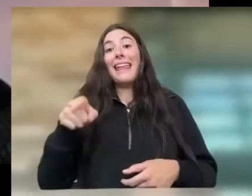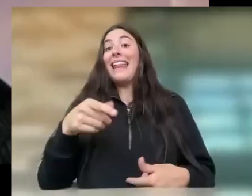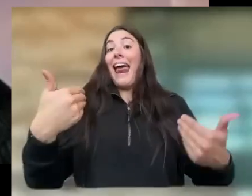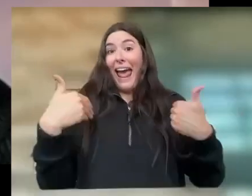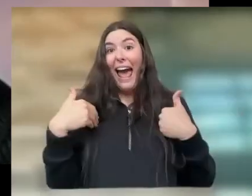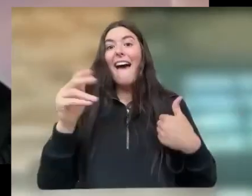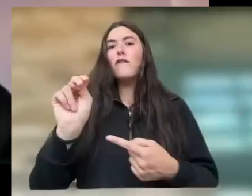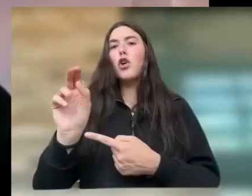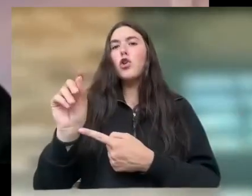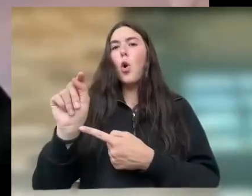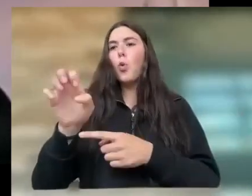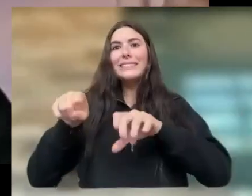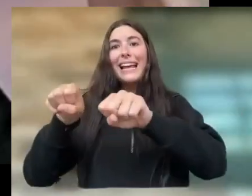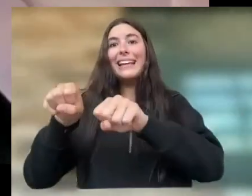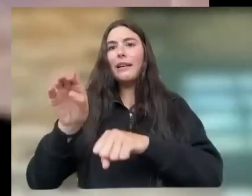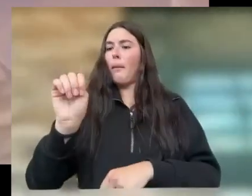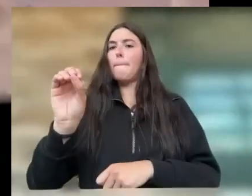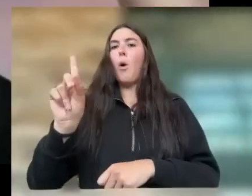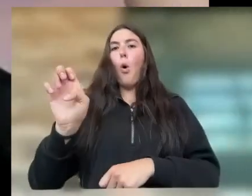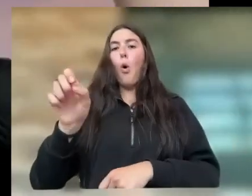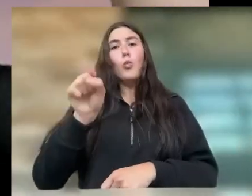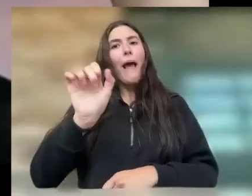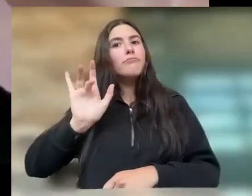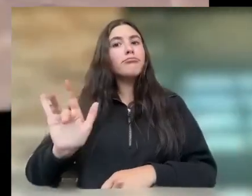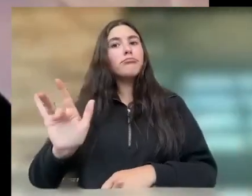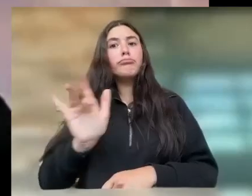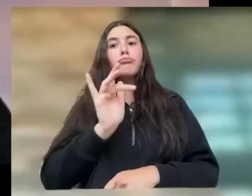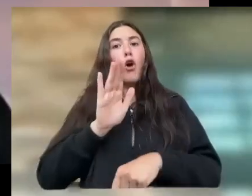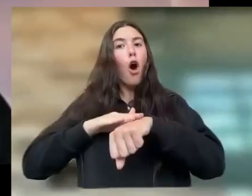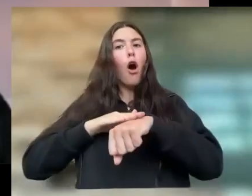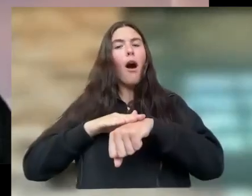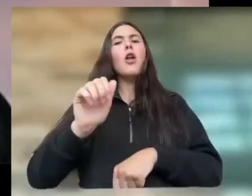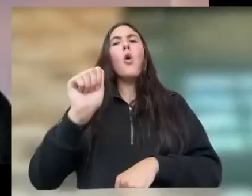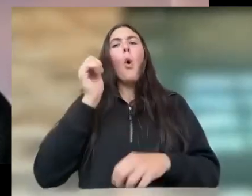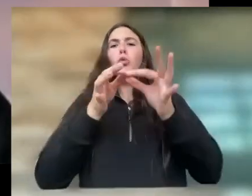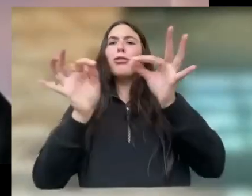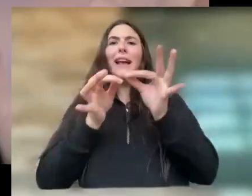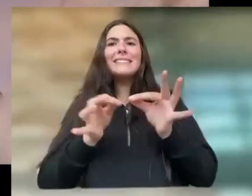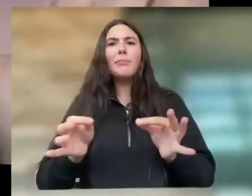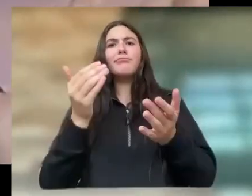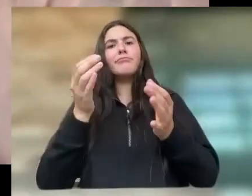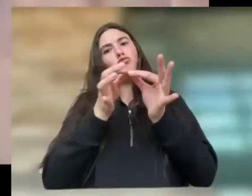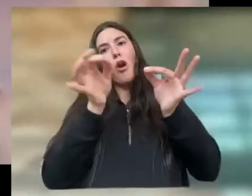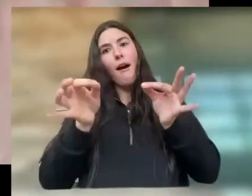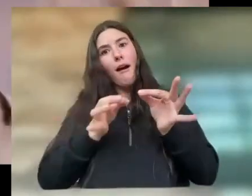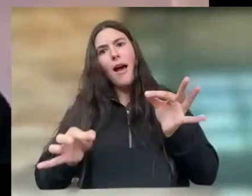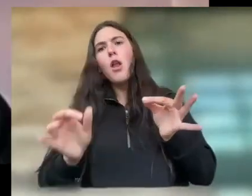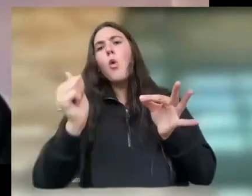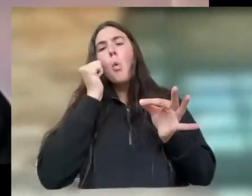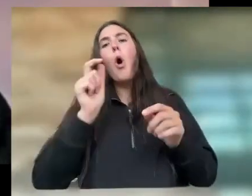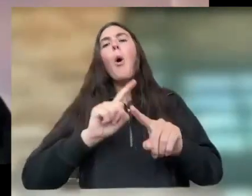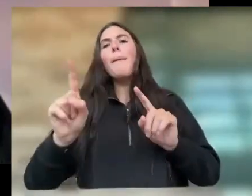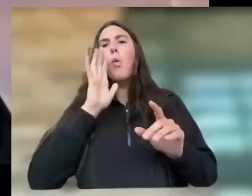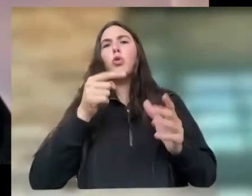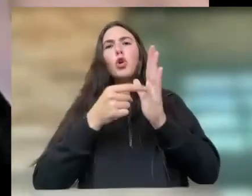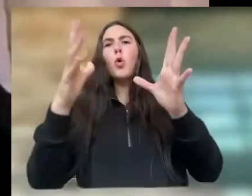mode where it will not show you the transcript as a running transcript, but it will show you kind of a